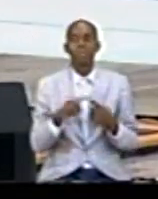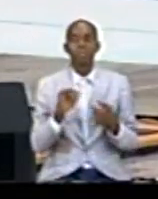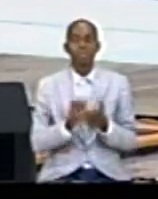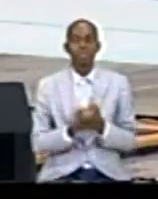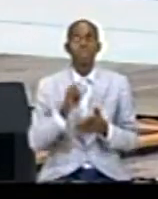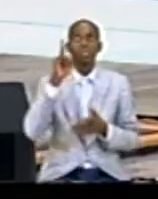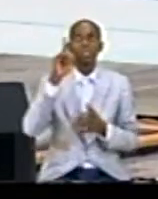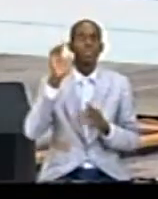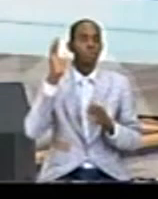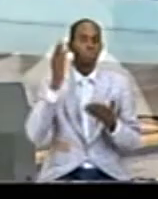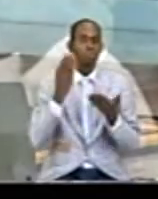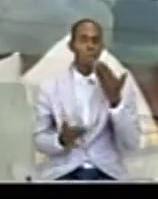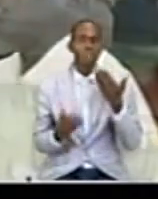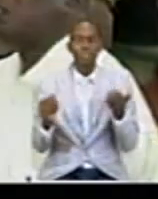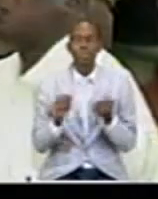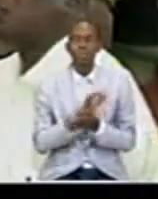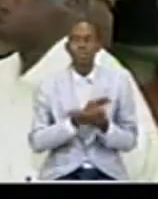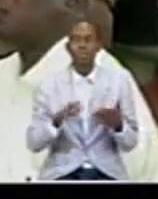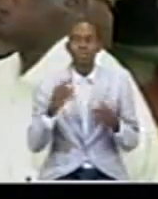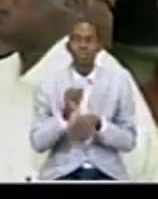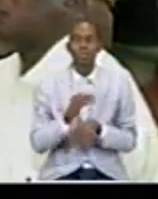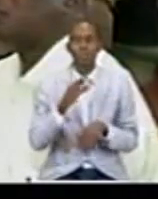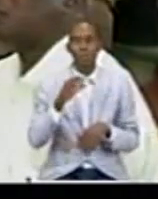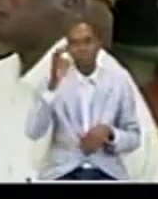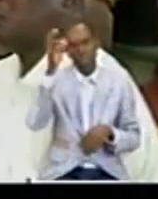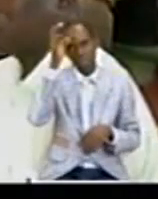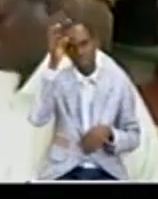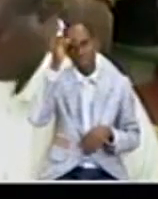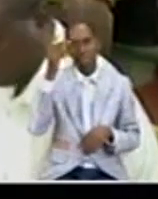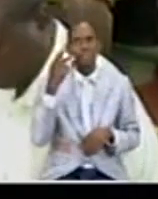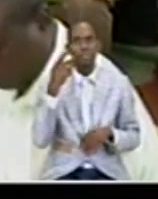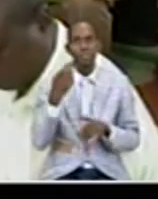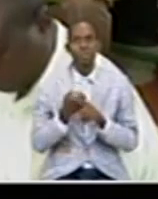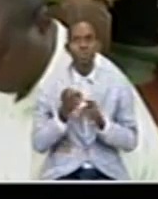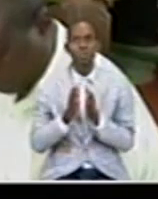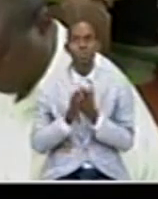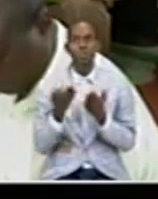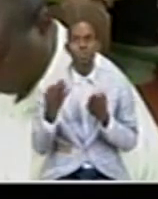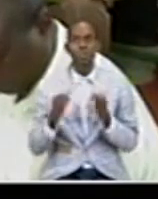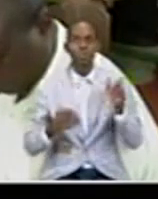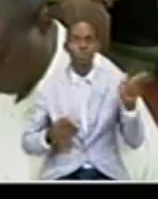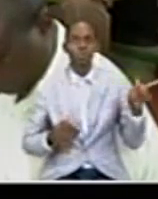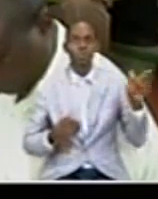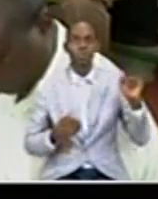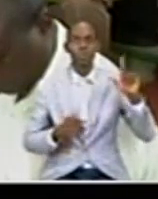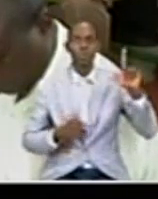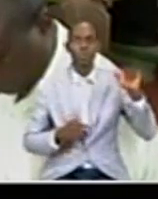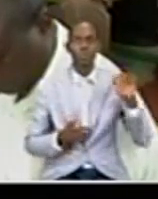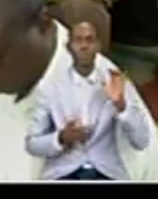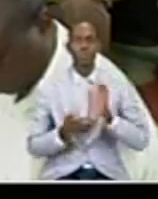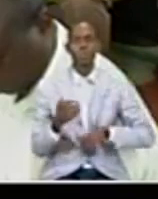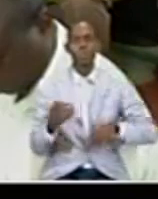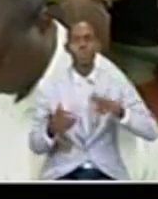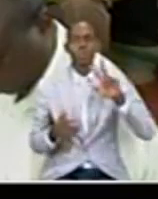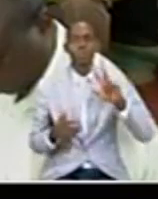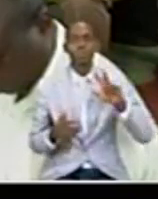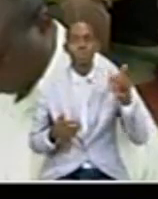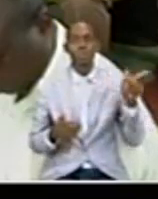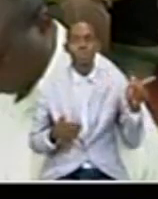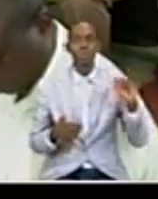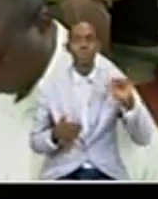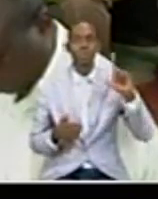destroy the works of the devil. We're looking at Galatians chapter 3. Galatians chapter